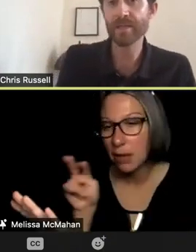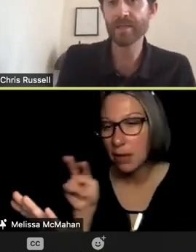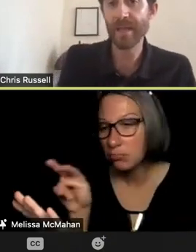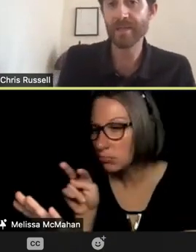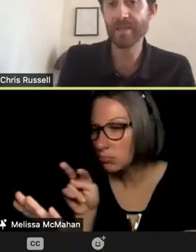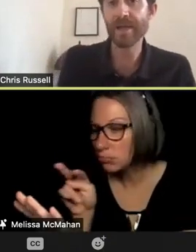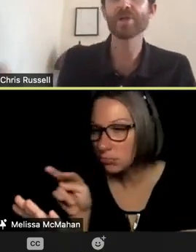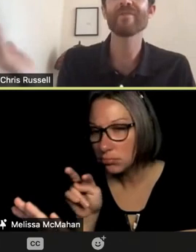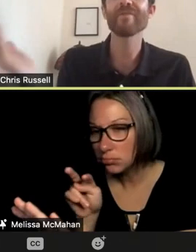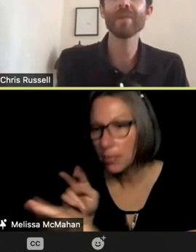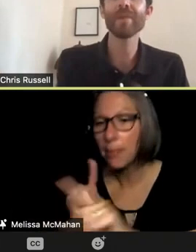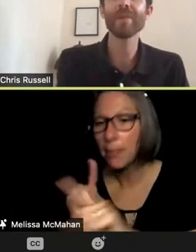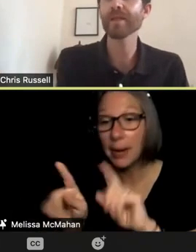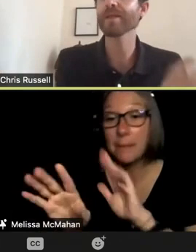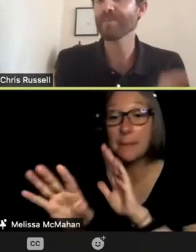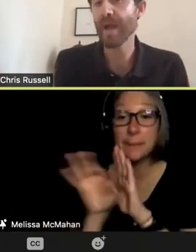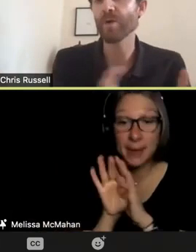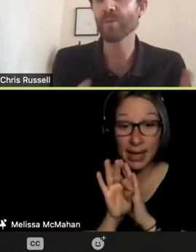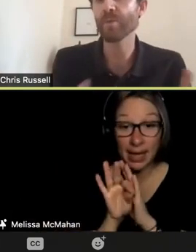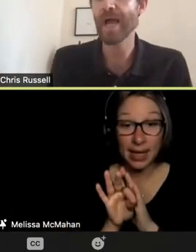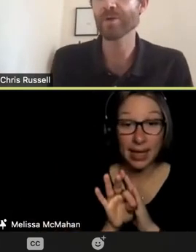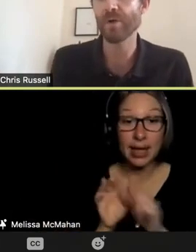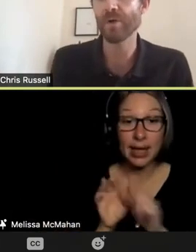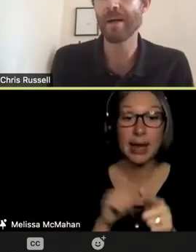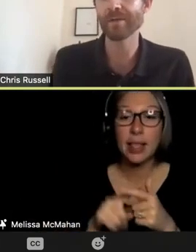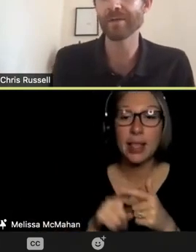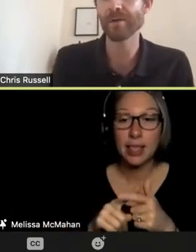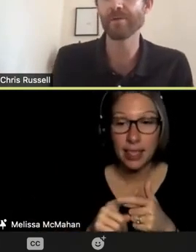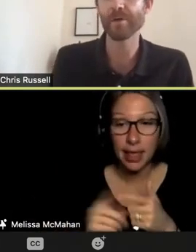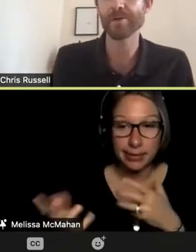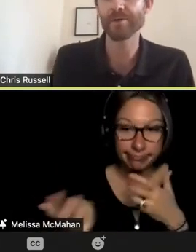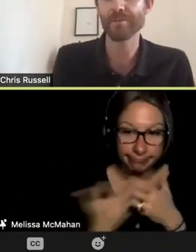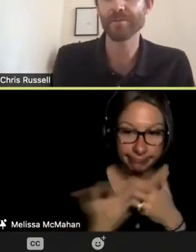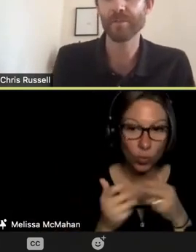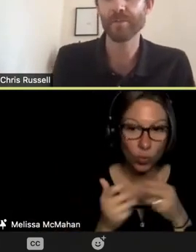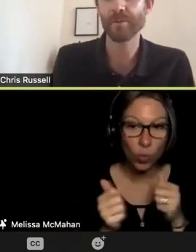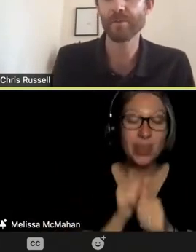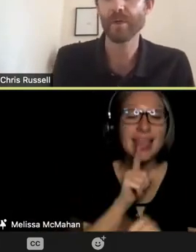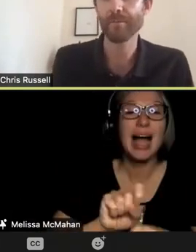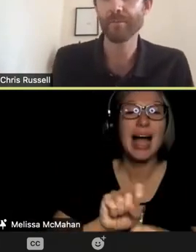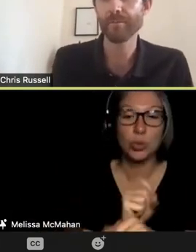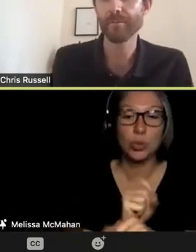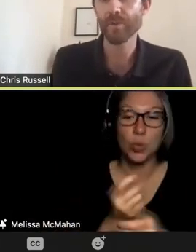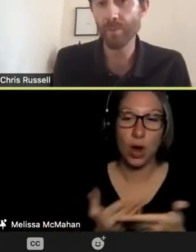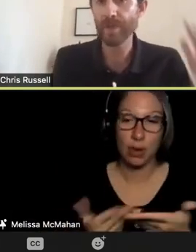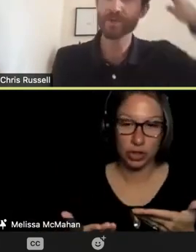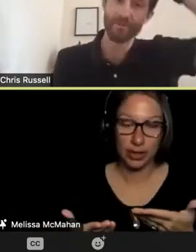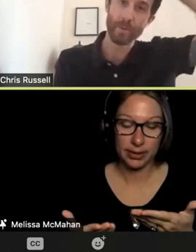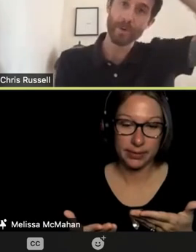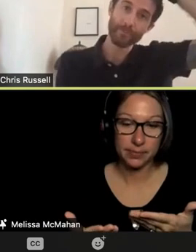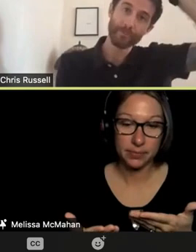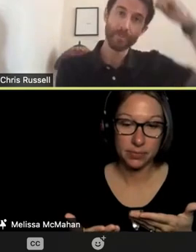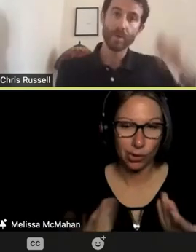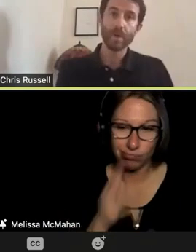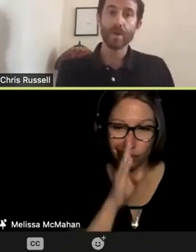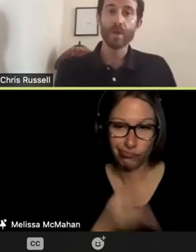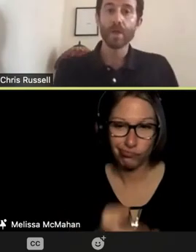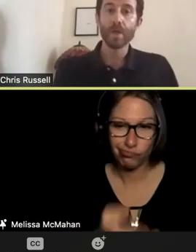That's okay. He's made a selection, and then immediately it's paired with the actual object that it refers to. Okay, so pretty